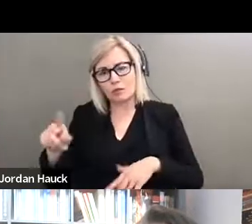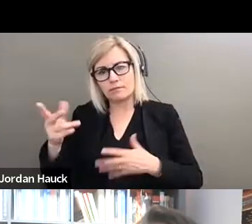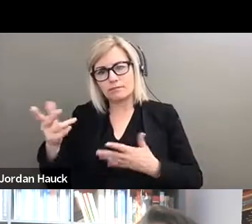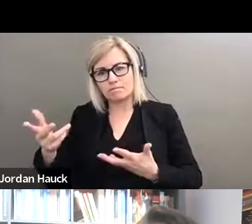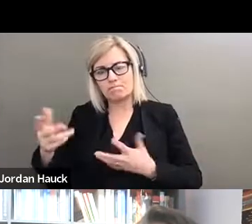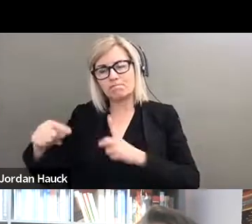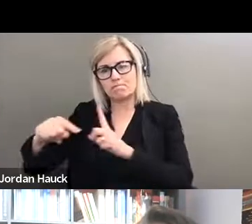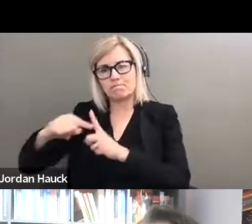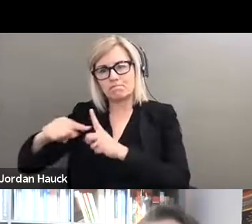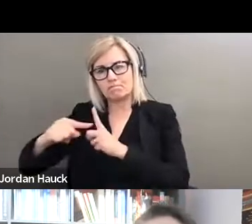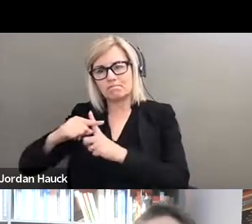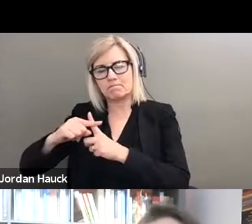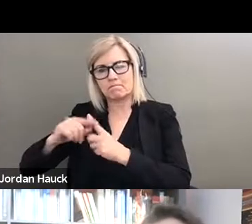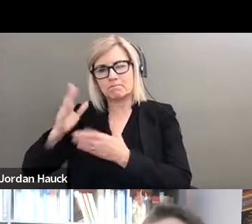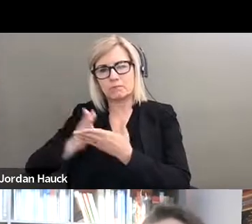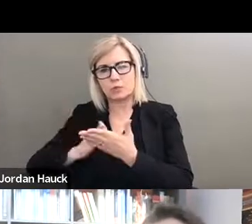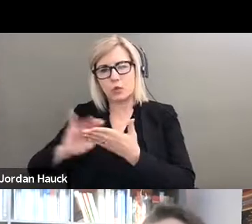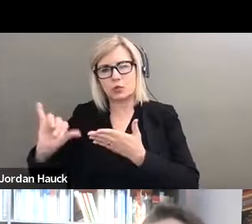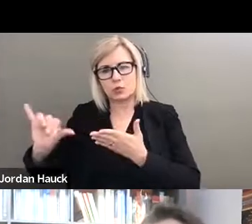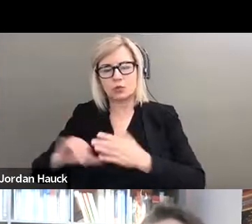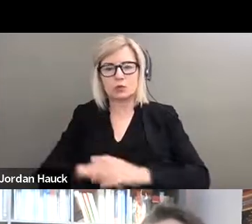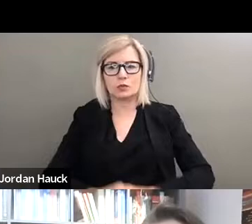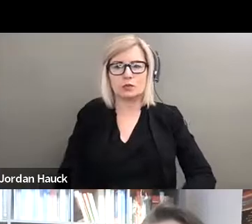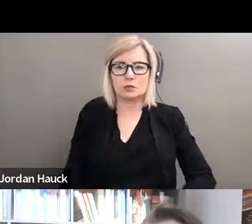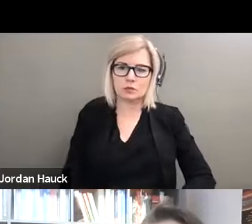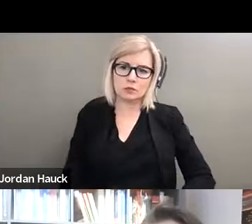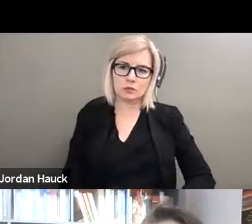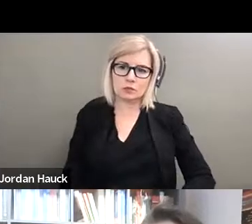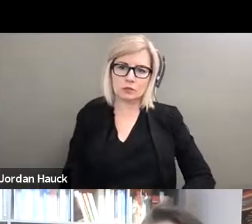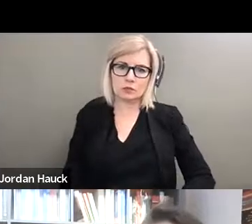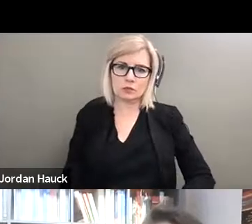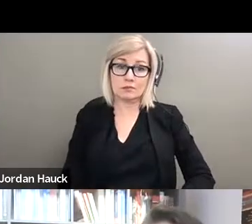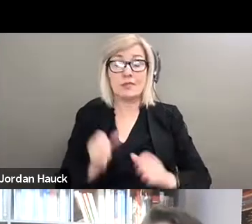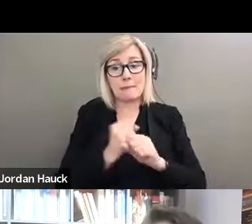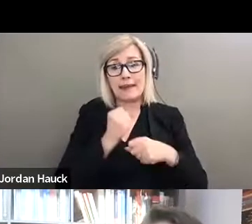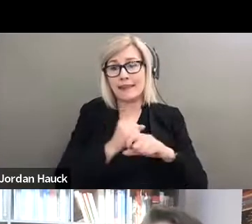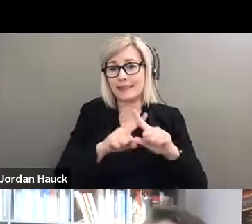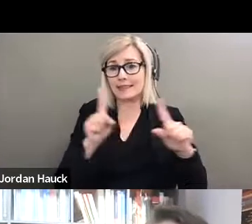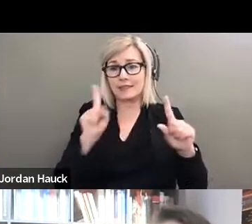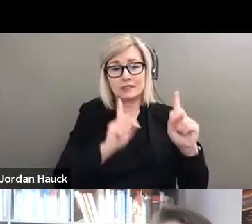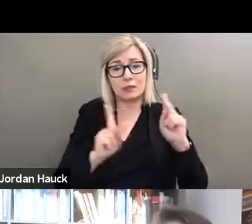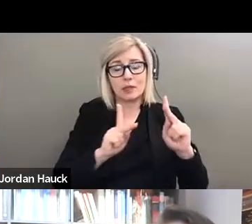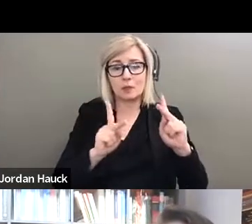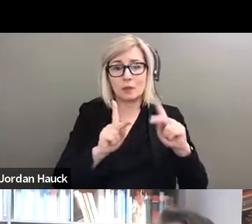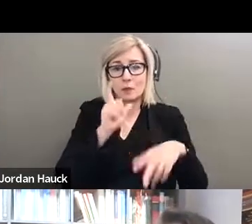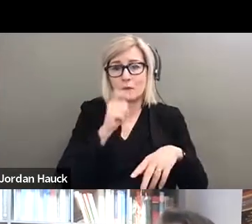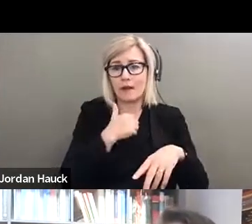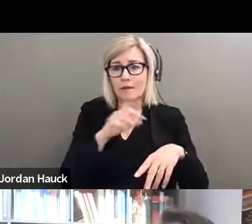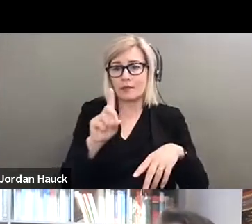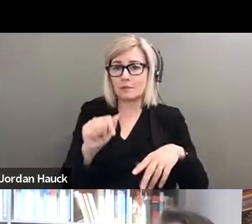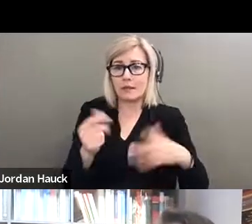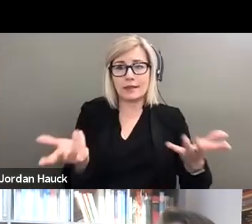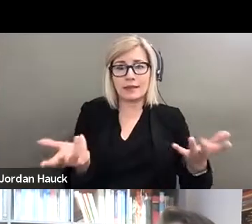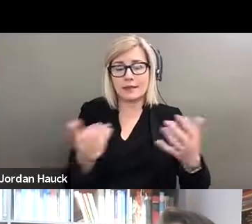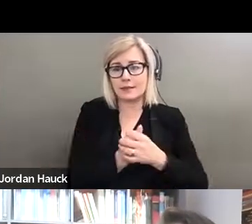at the positive side of it as well, because they're making a difference for people with disabilities. I